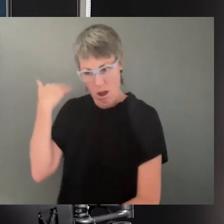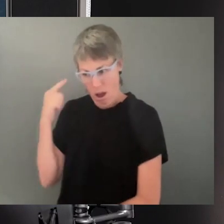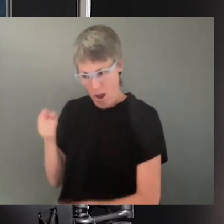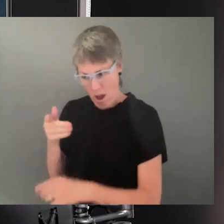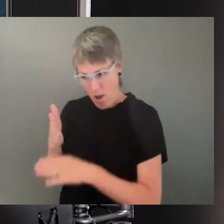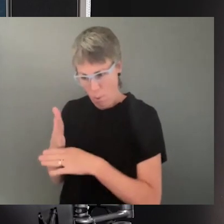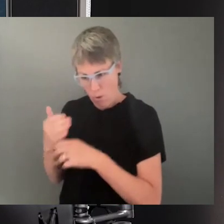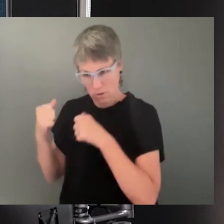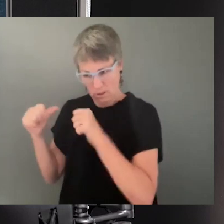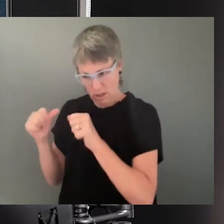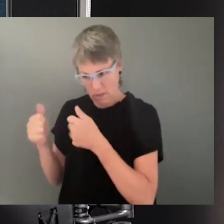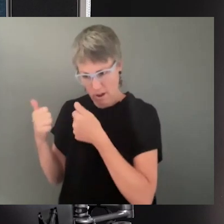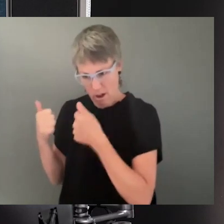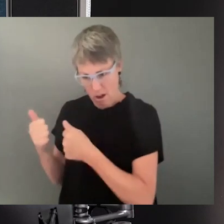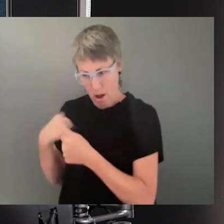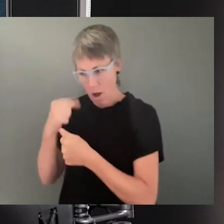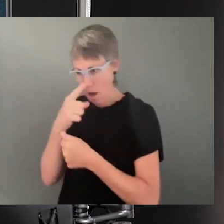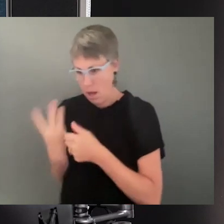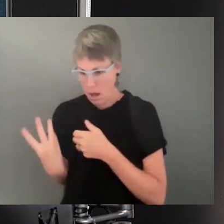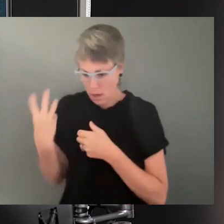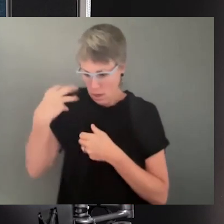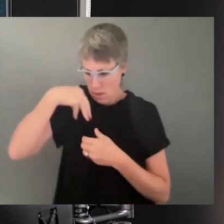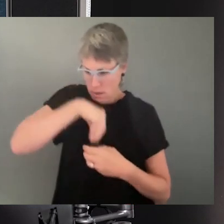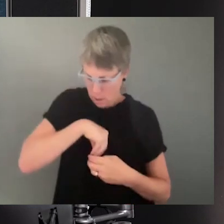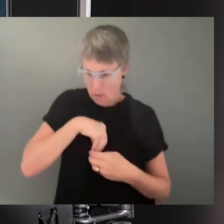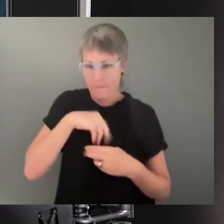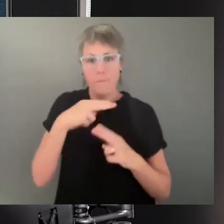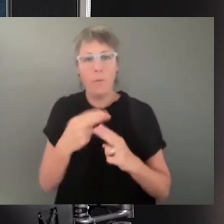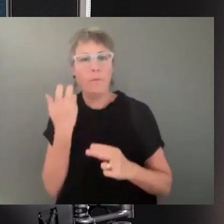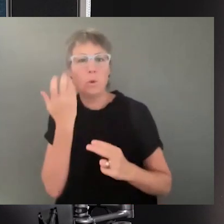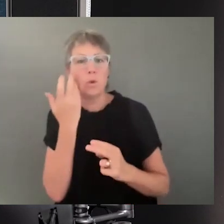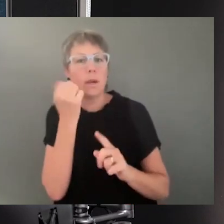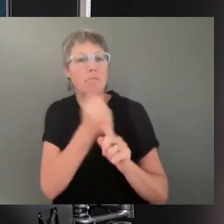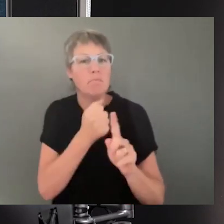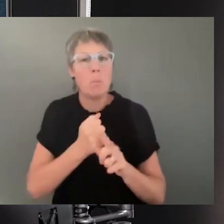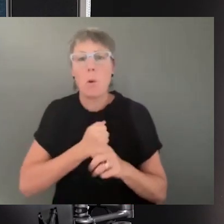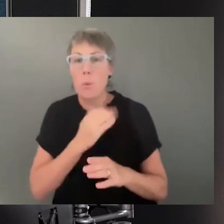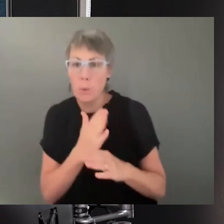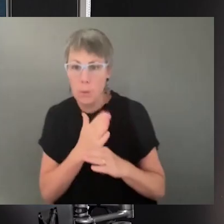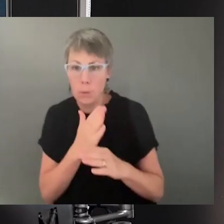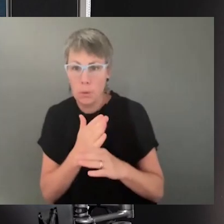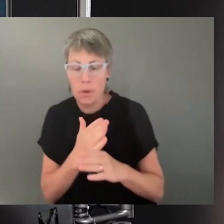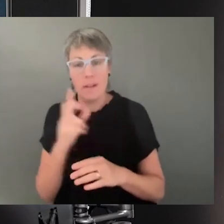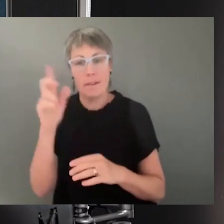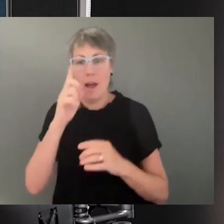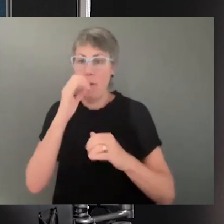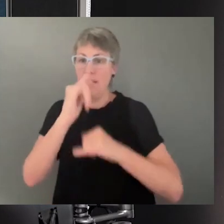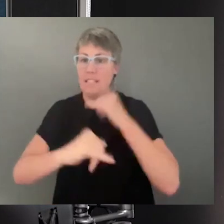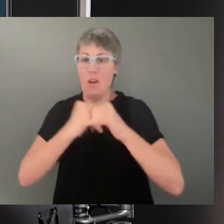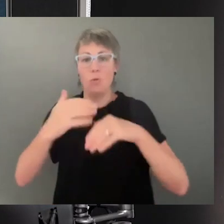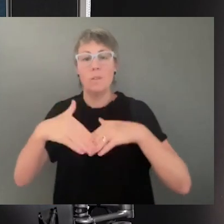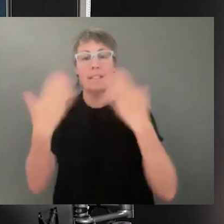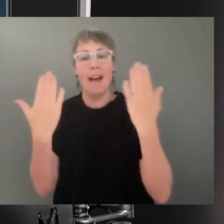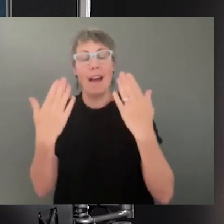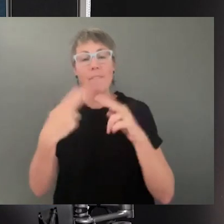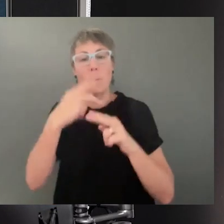talk about is how can we make a world that's more inclusive for everyone in the future? And people have learnings that we can take